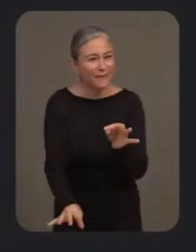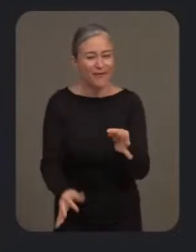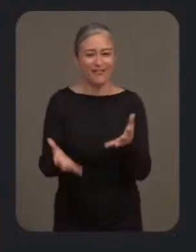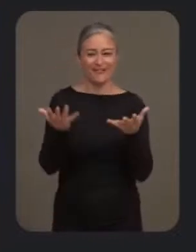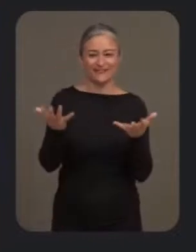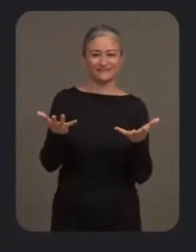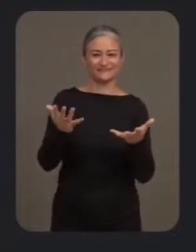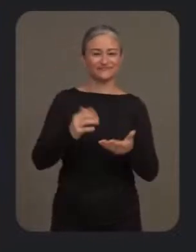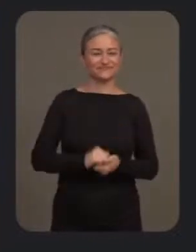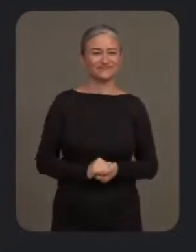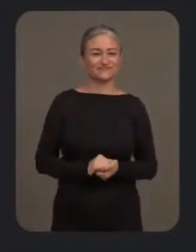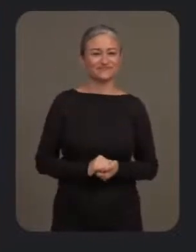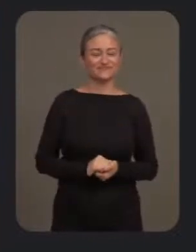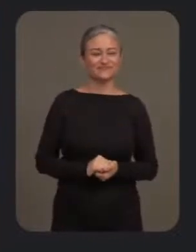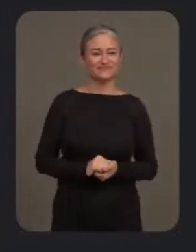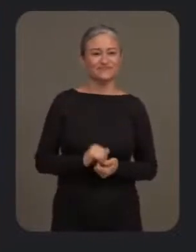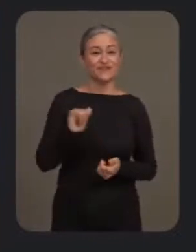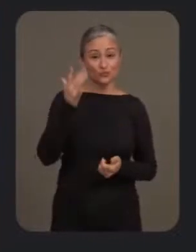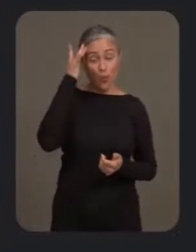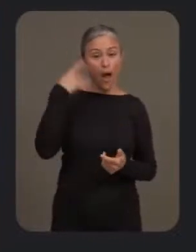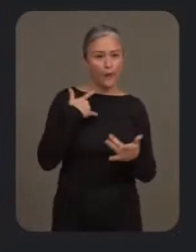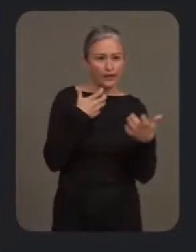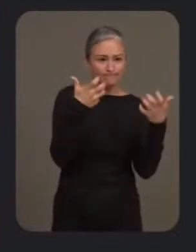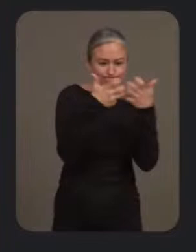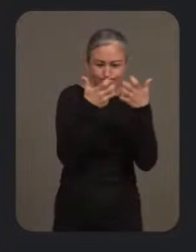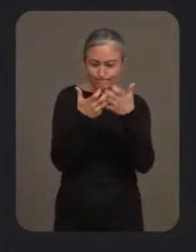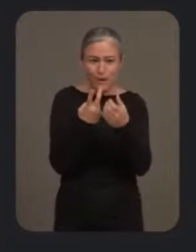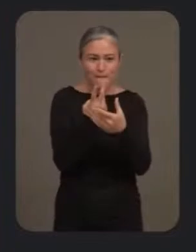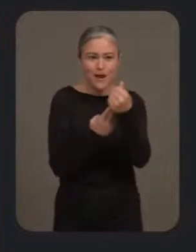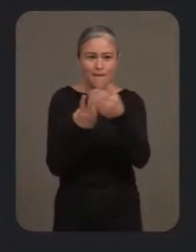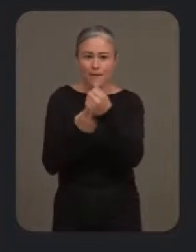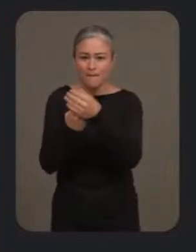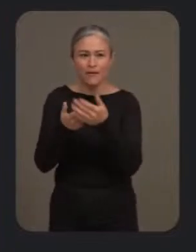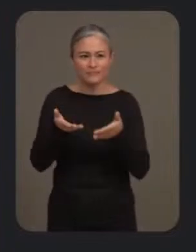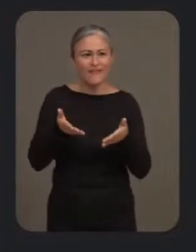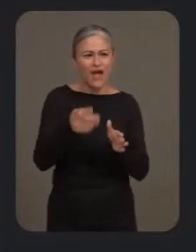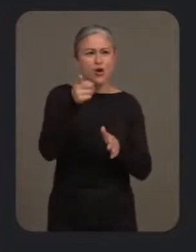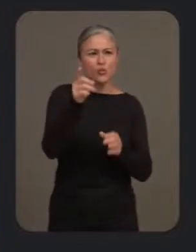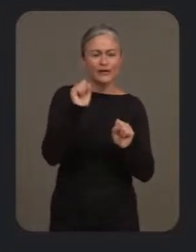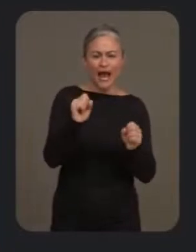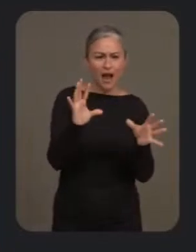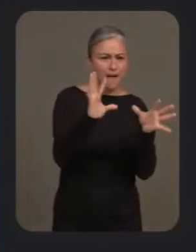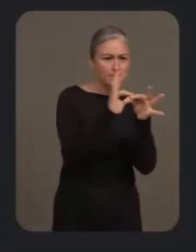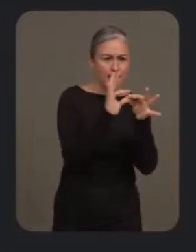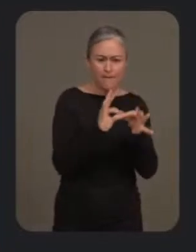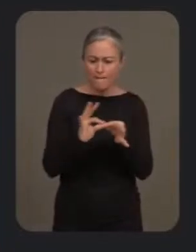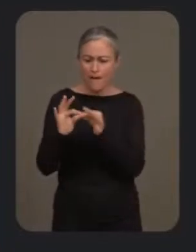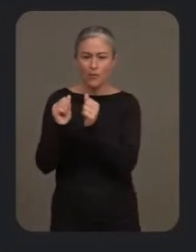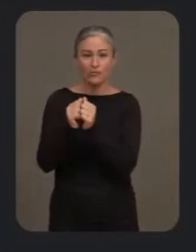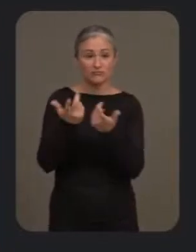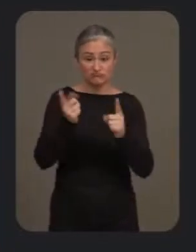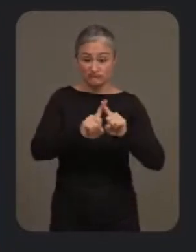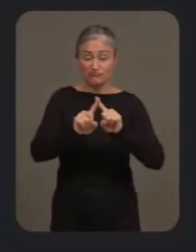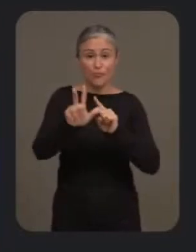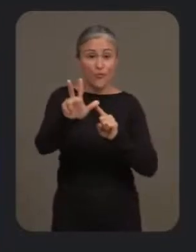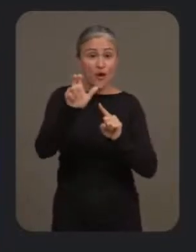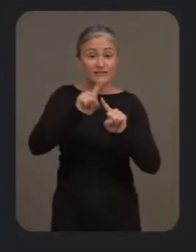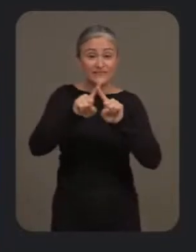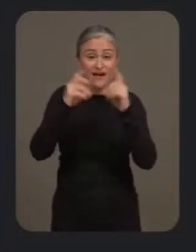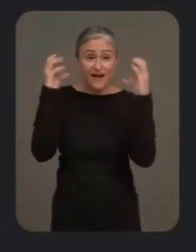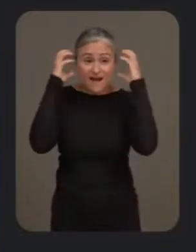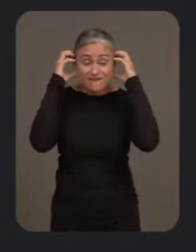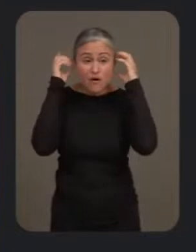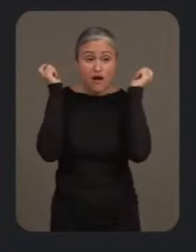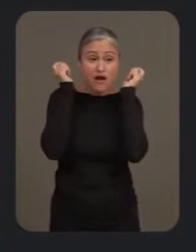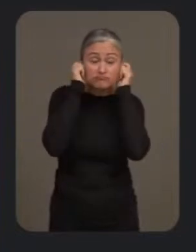got to be simple. That's why we built FastPair, which lets you easily connect more than 300 headphones, and